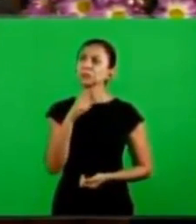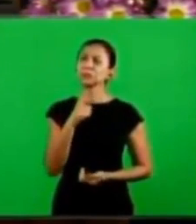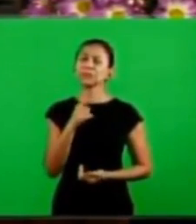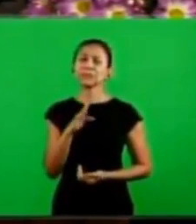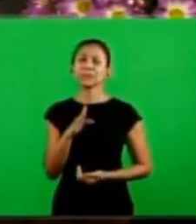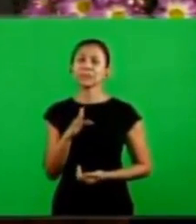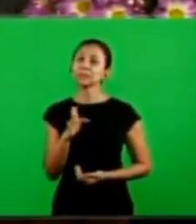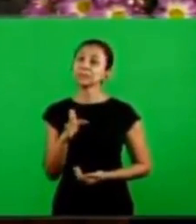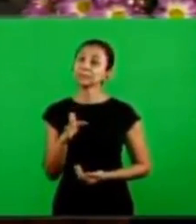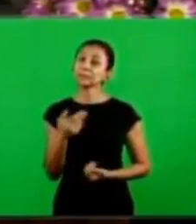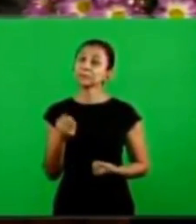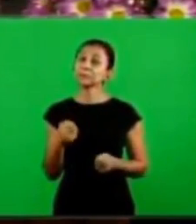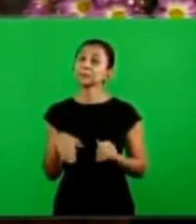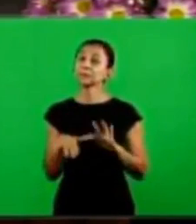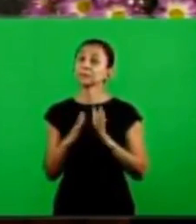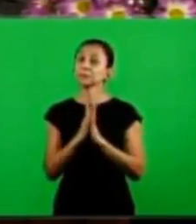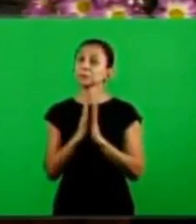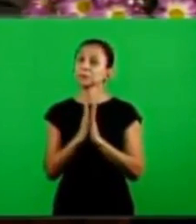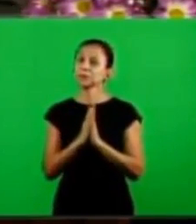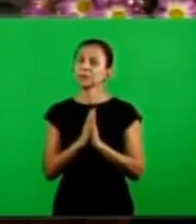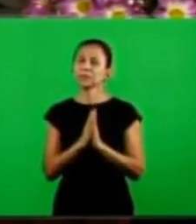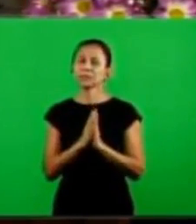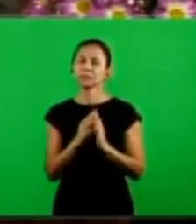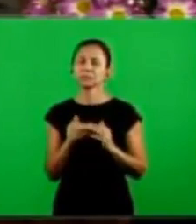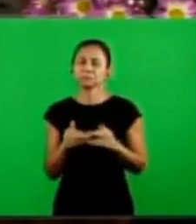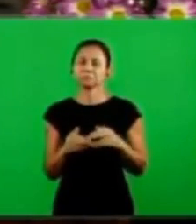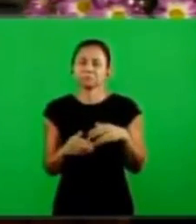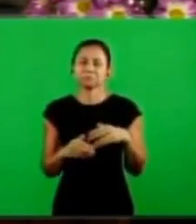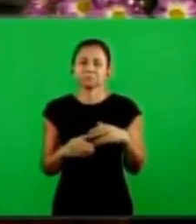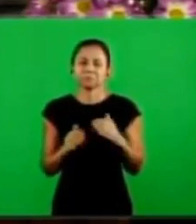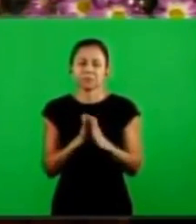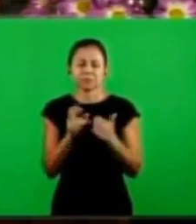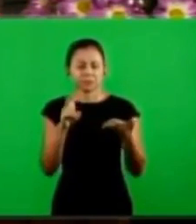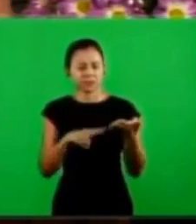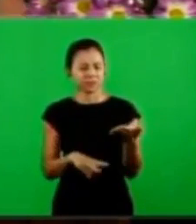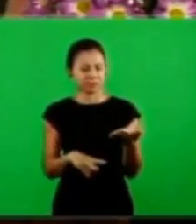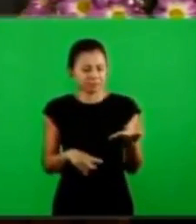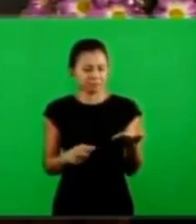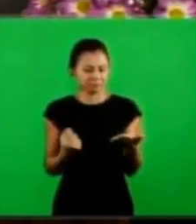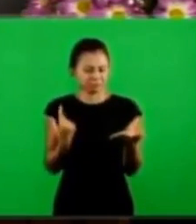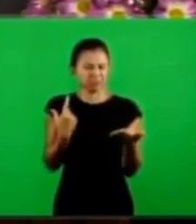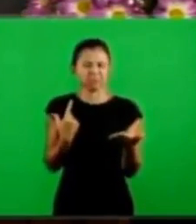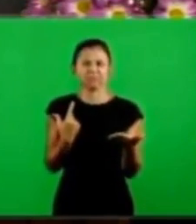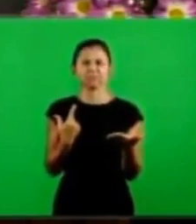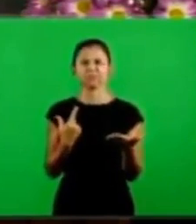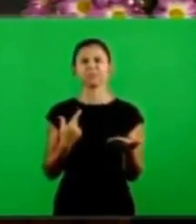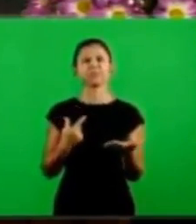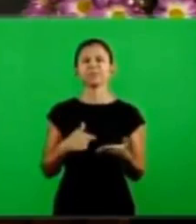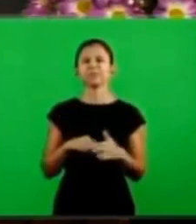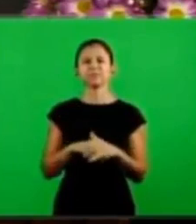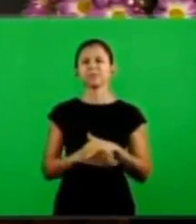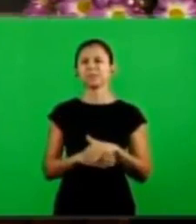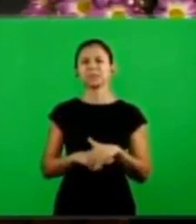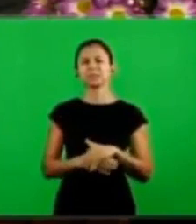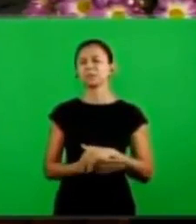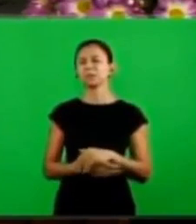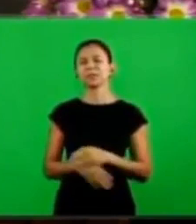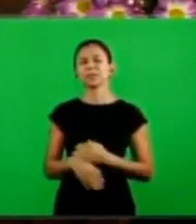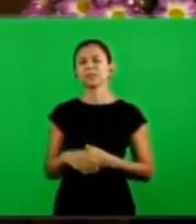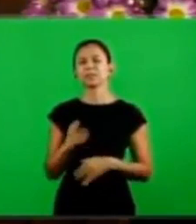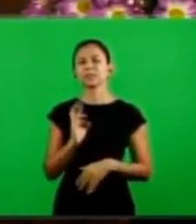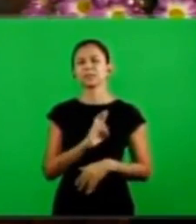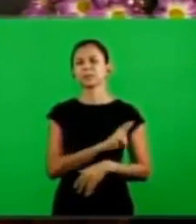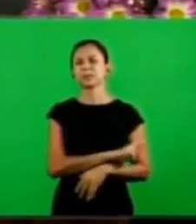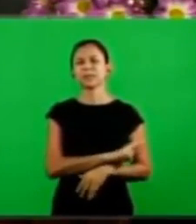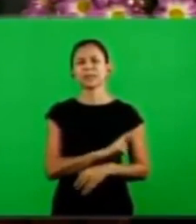didn't understand correctly, read the Bible. Seek for the revelation.